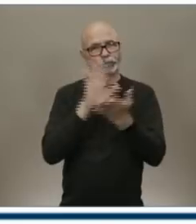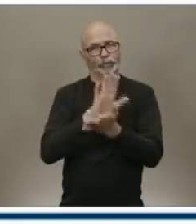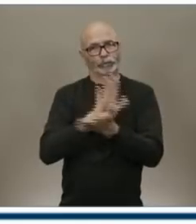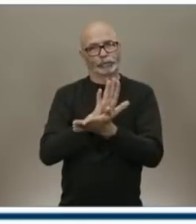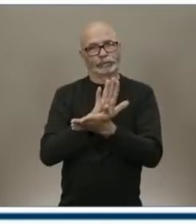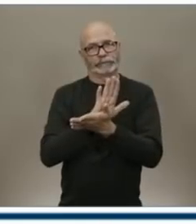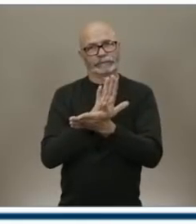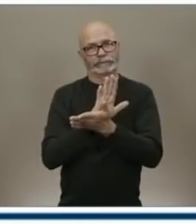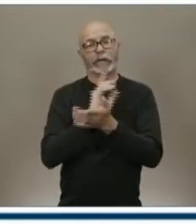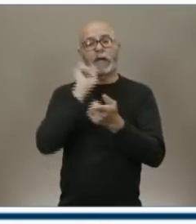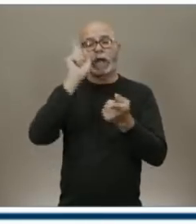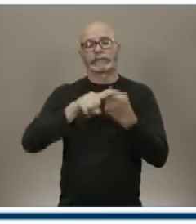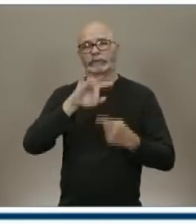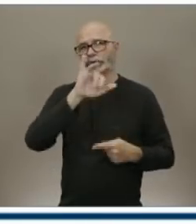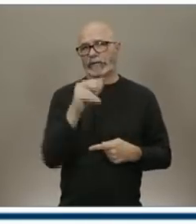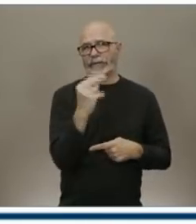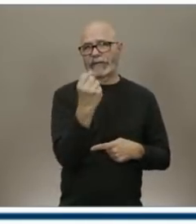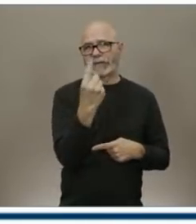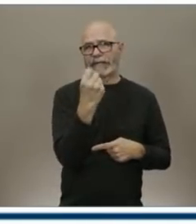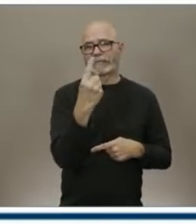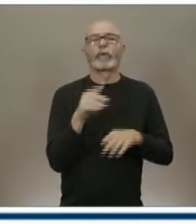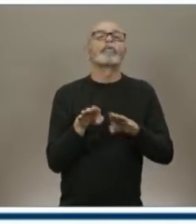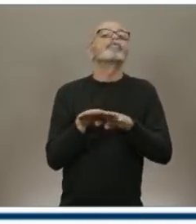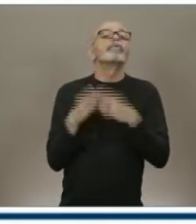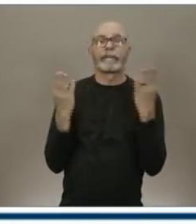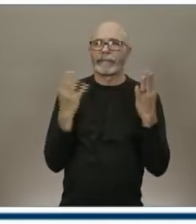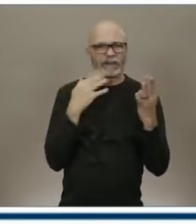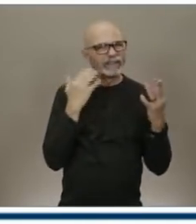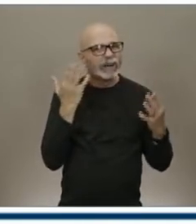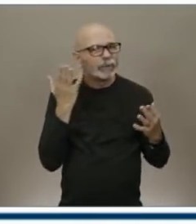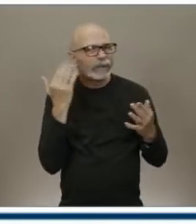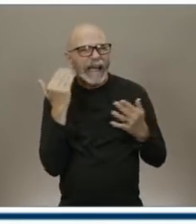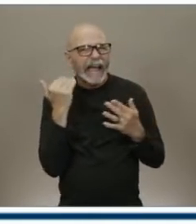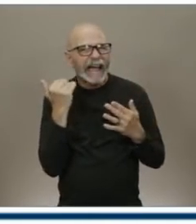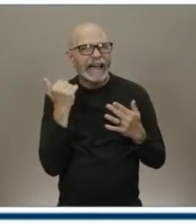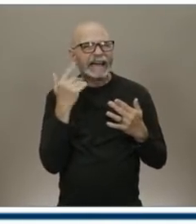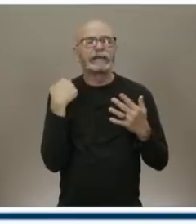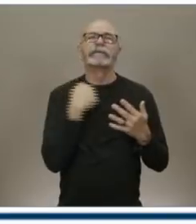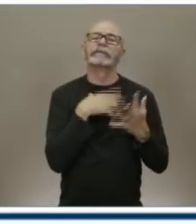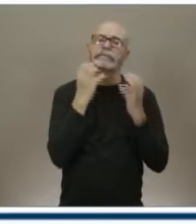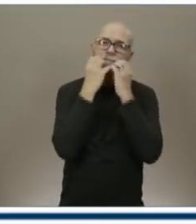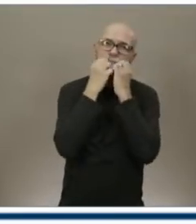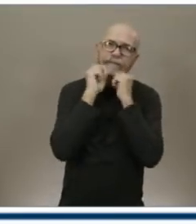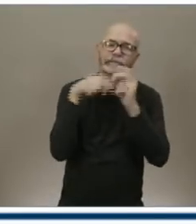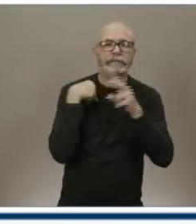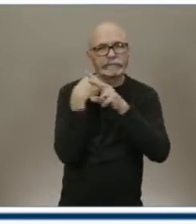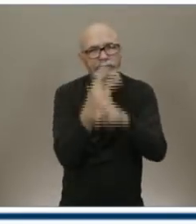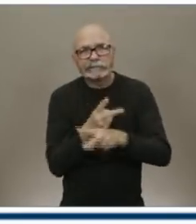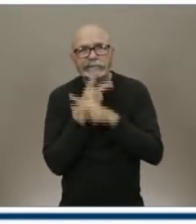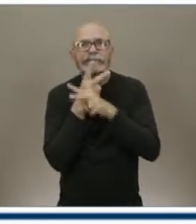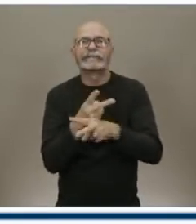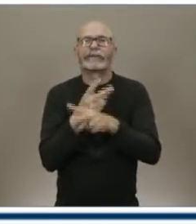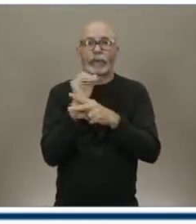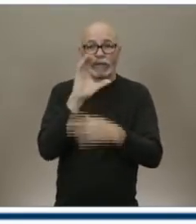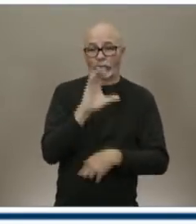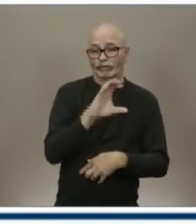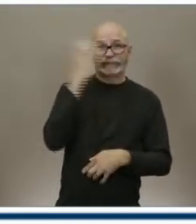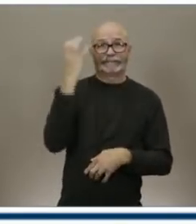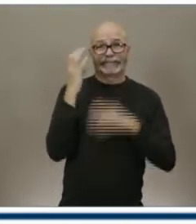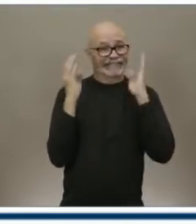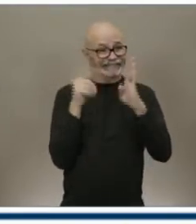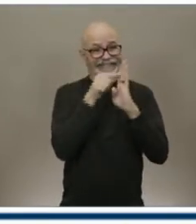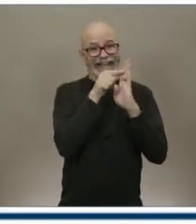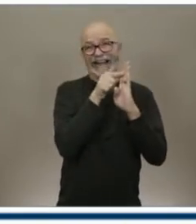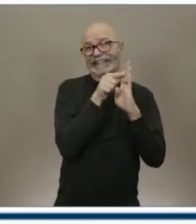out of an abundance of caution. Christmas is coming, and we are concerned that as family and friends gather, even in